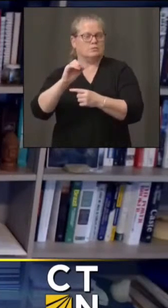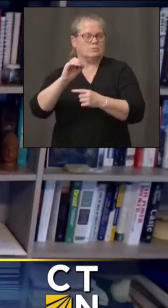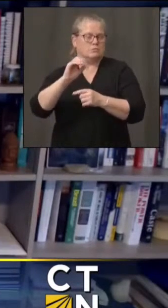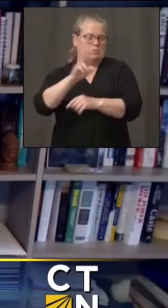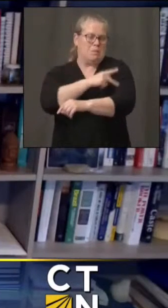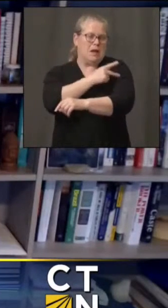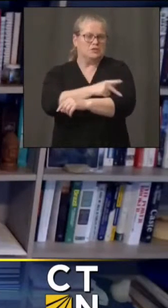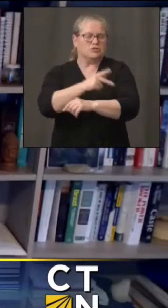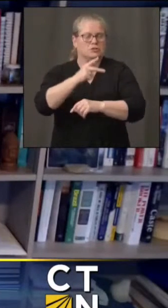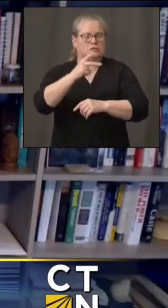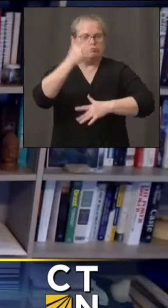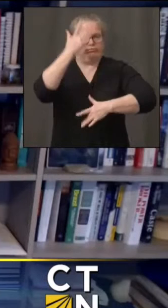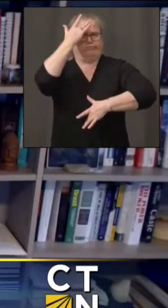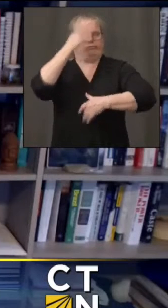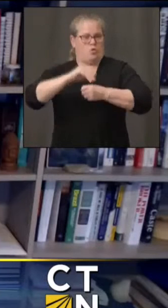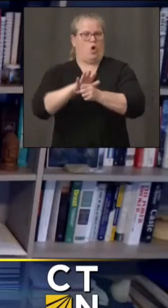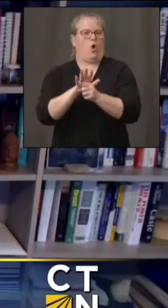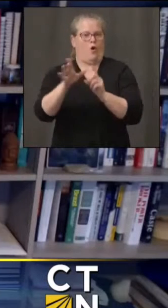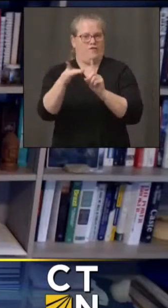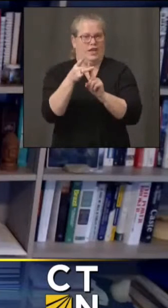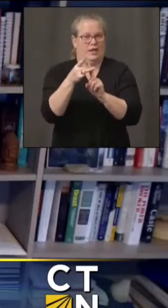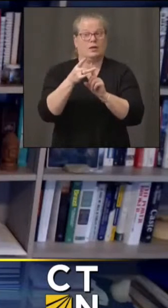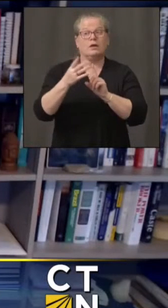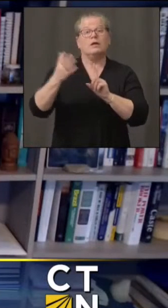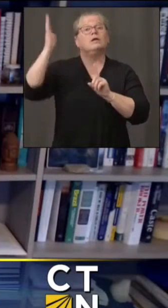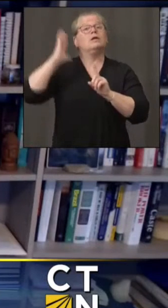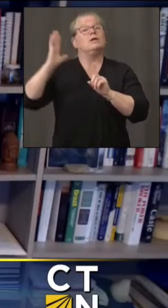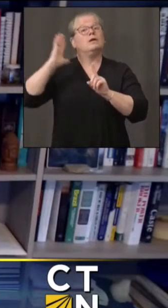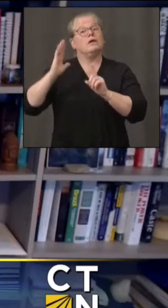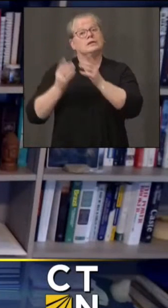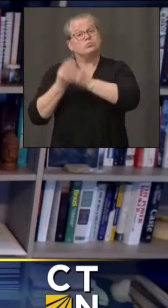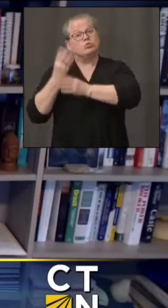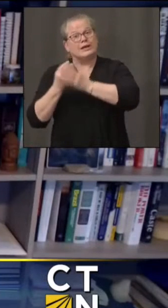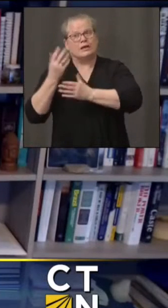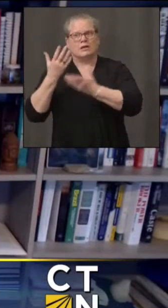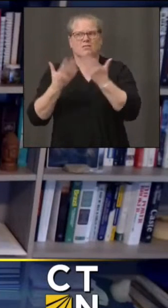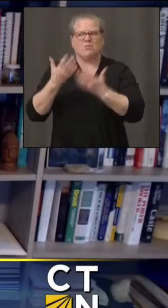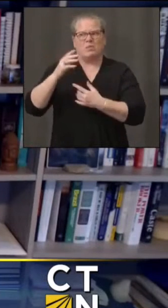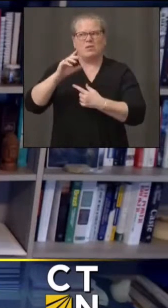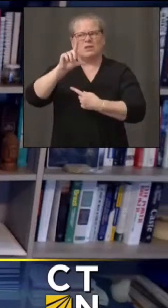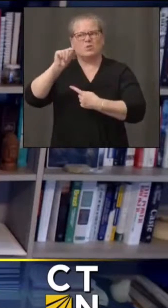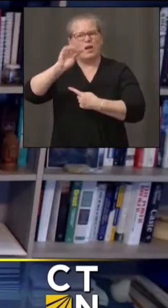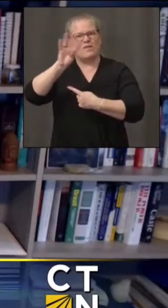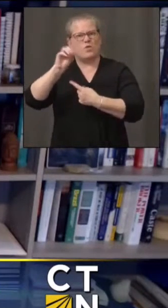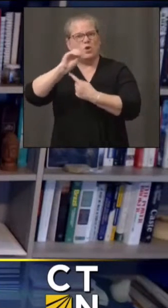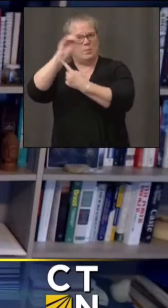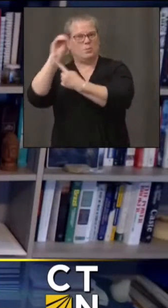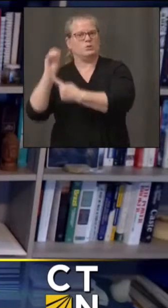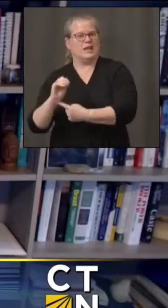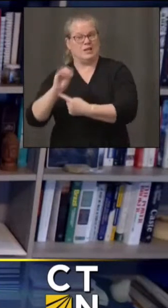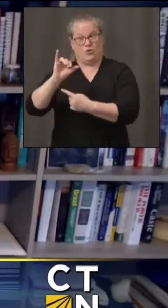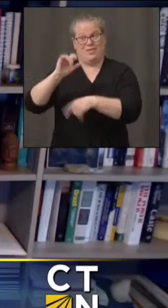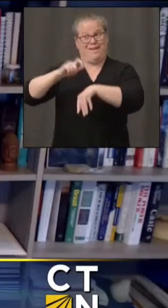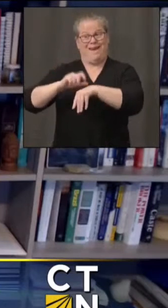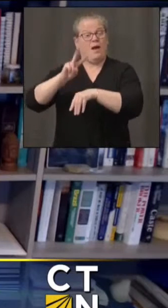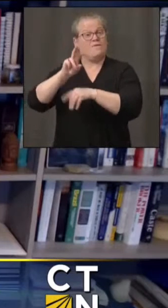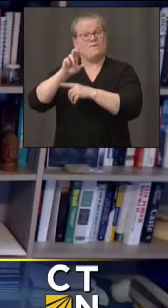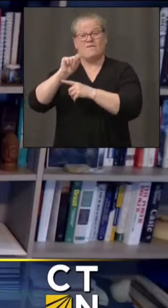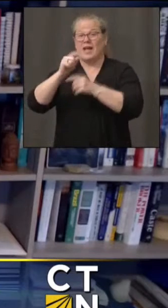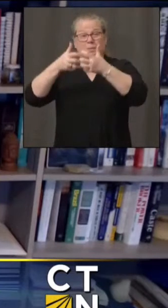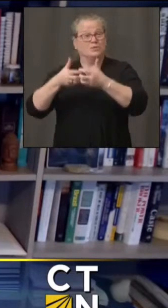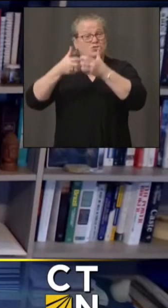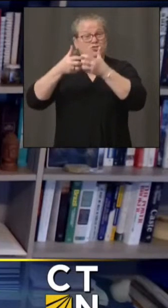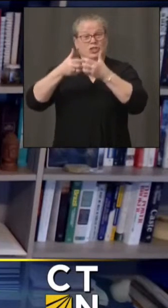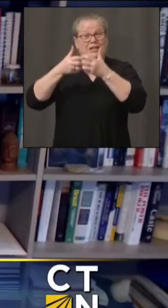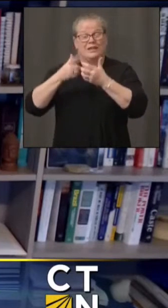our hospital beds were filled with COVID patients. So there are more than enough ventilators at this point to go around. And as I mentioned again,